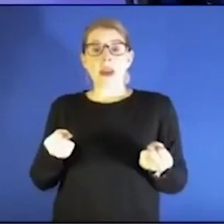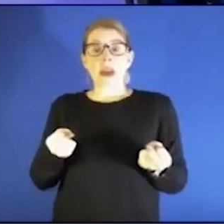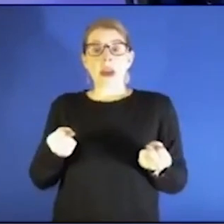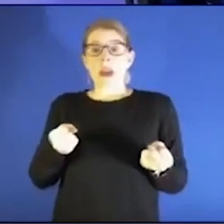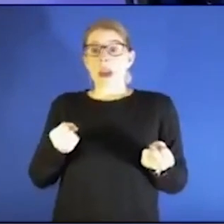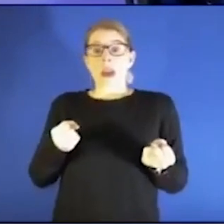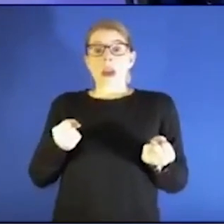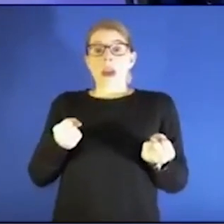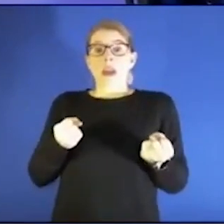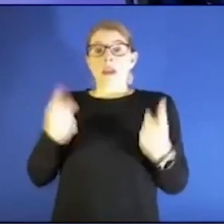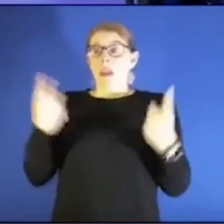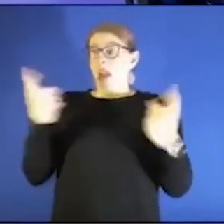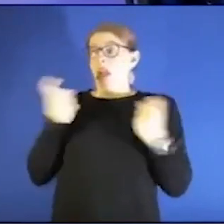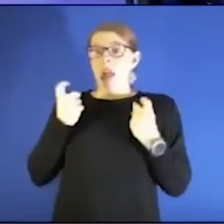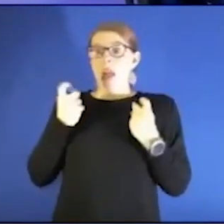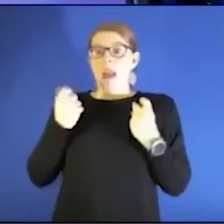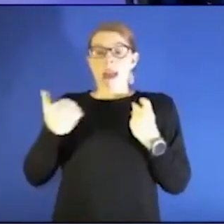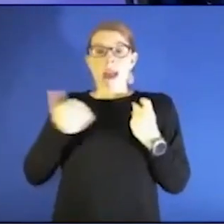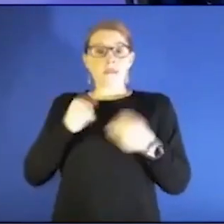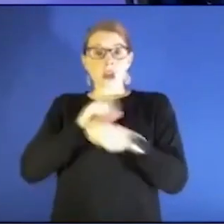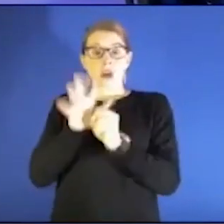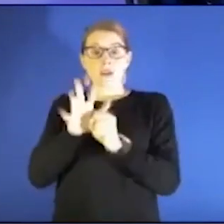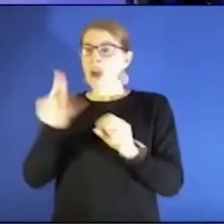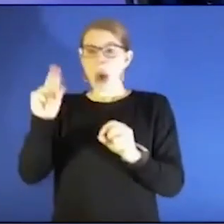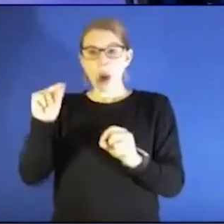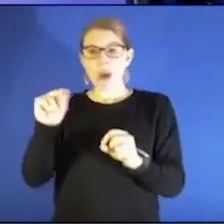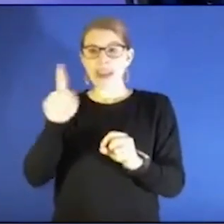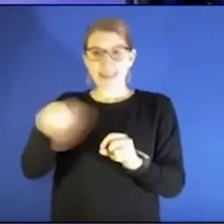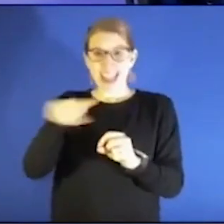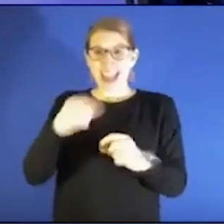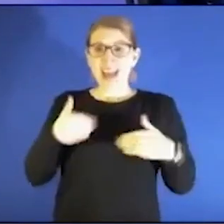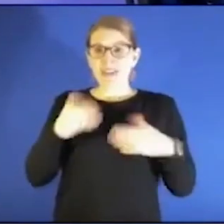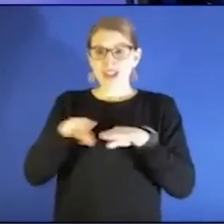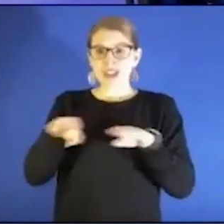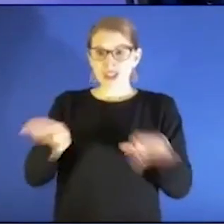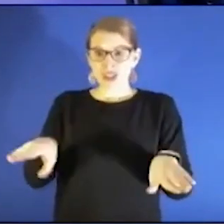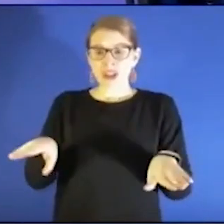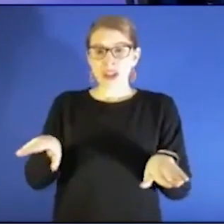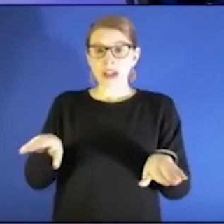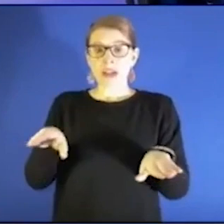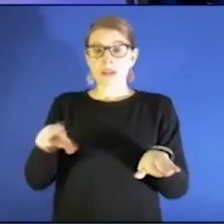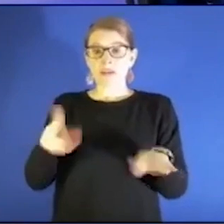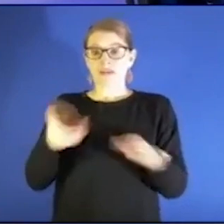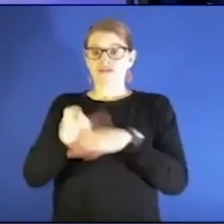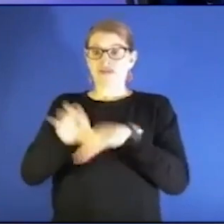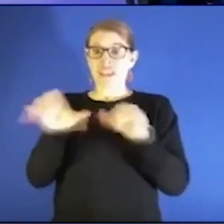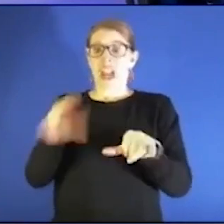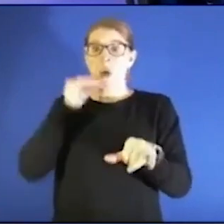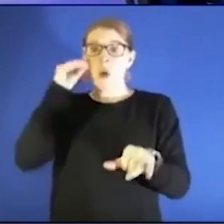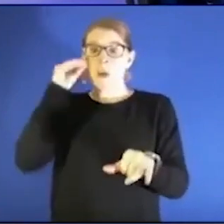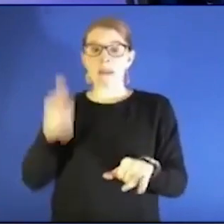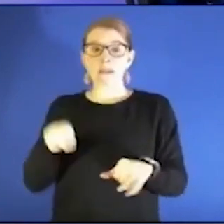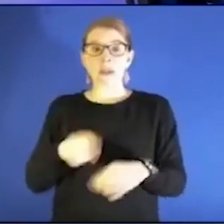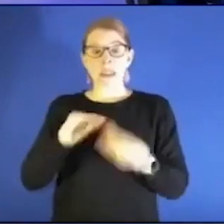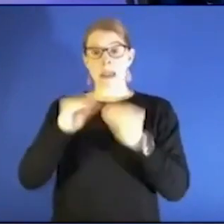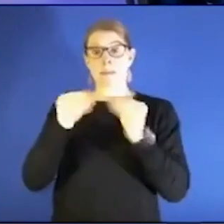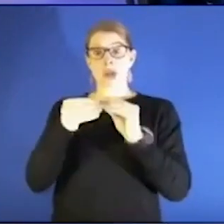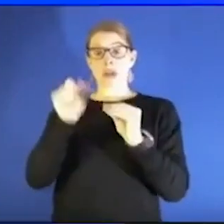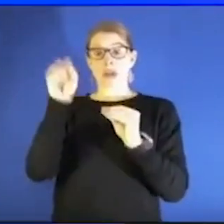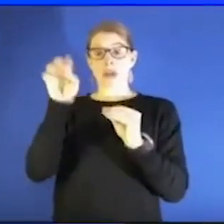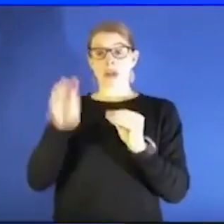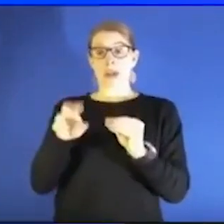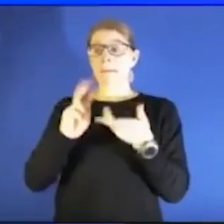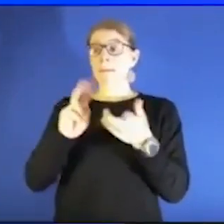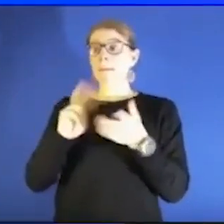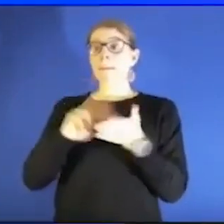I'm like, no, they all have children. Yeah. And they all have other things going on in That's their right. lives that That's are keeping them home. Well, and those numbers we share really are the folks out who are sick or testing,